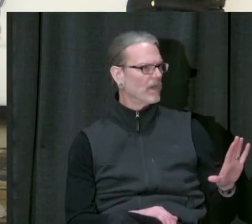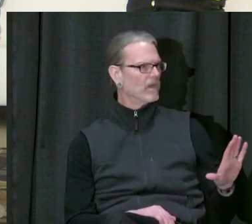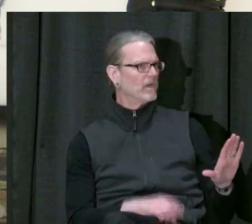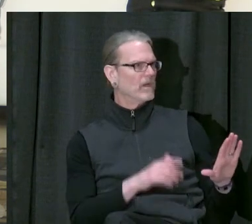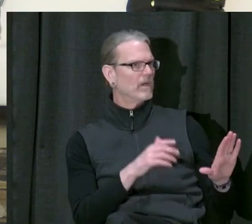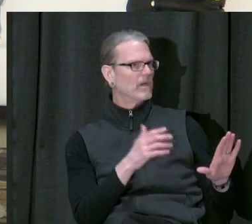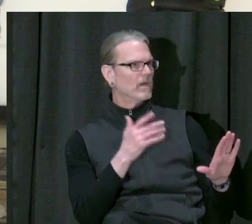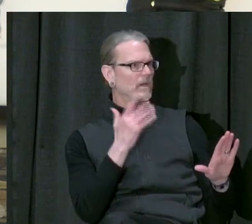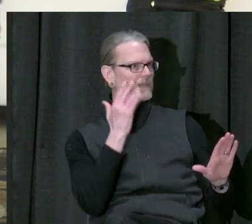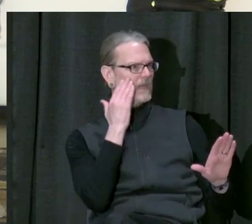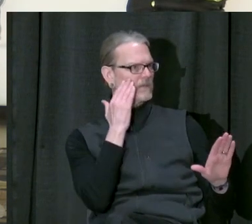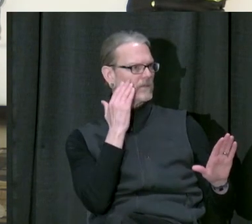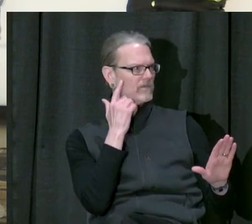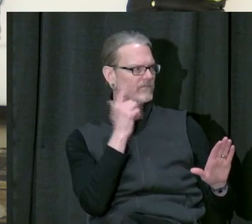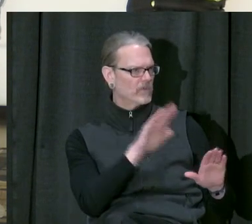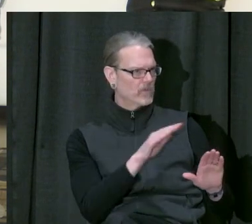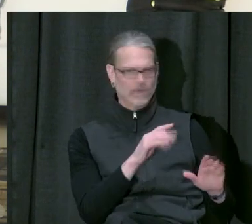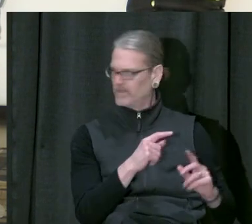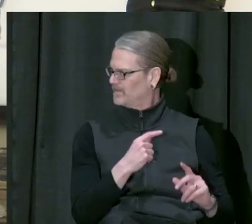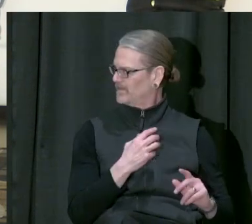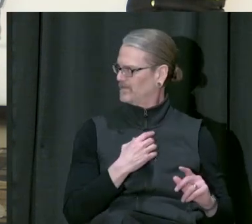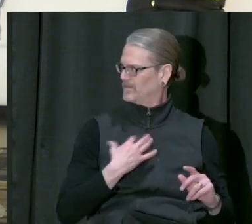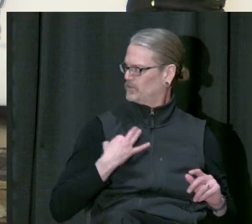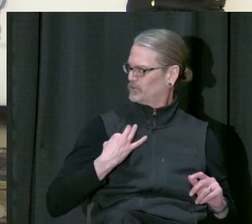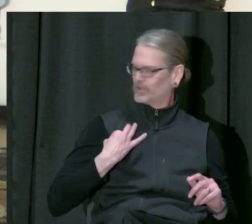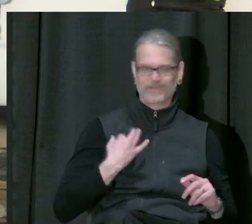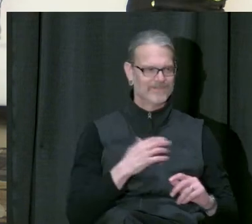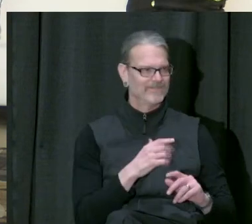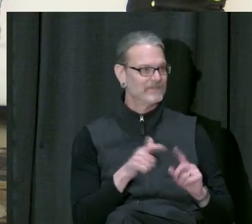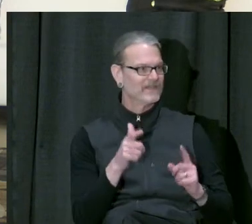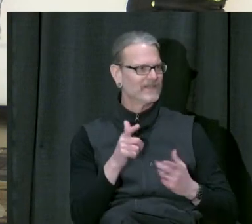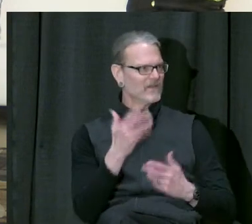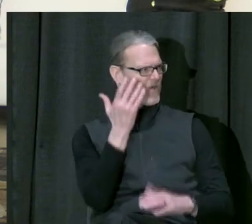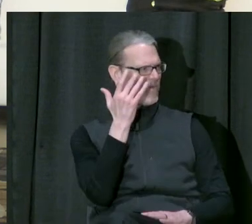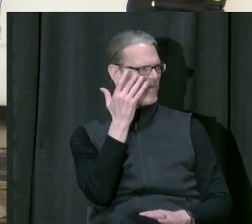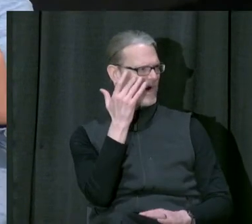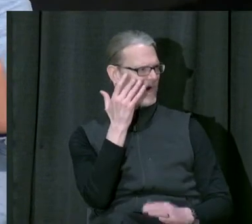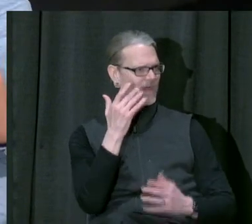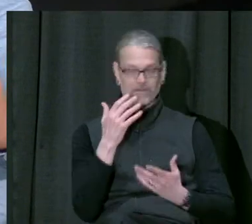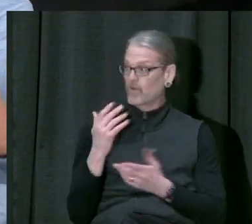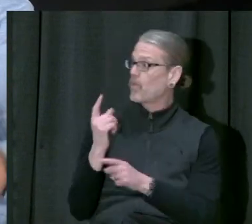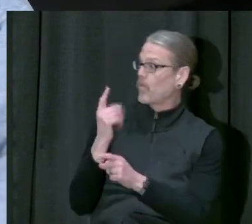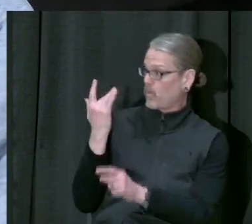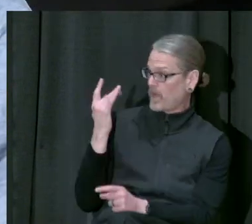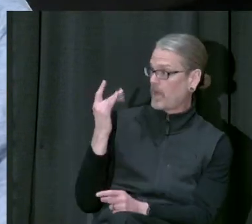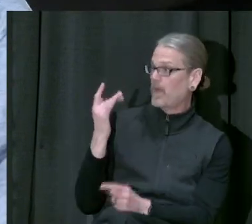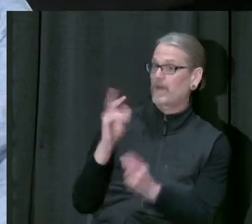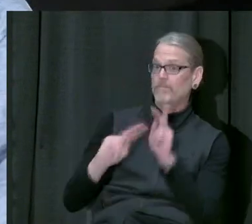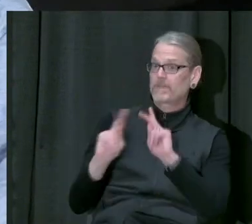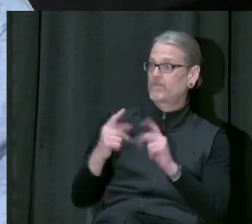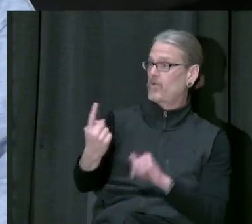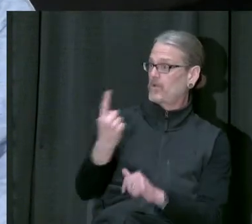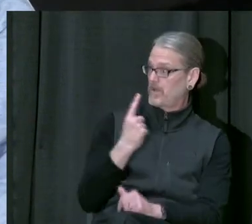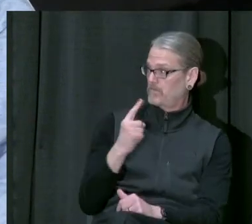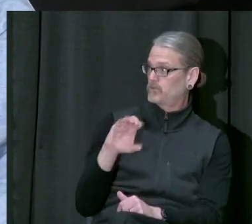I know that part of it. Yeah, sure. But why do they actually come? Why do clients come to CHACS for help, is what you're saying.